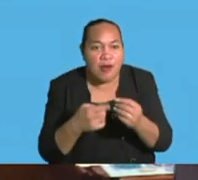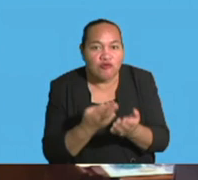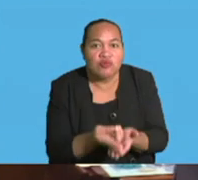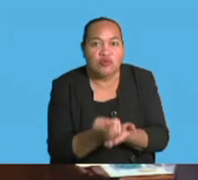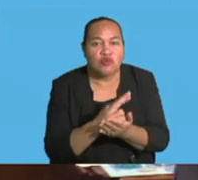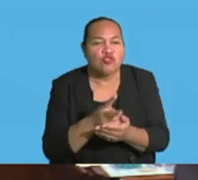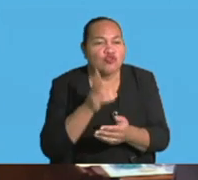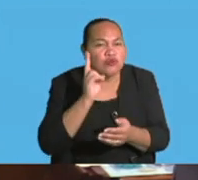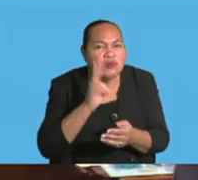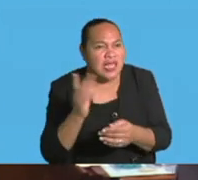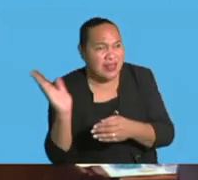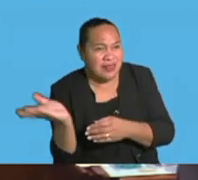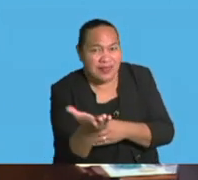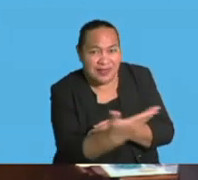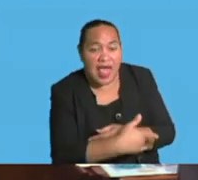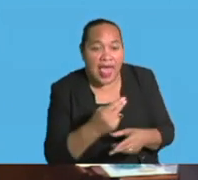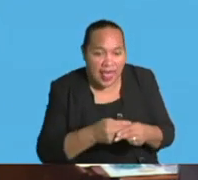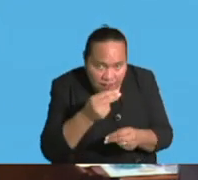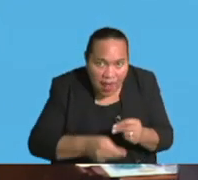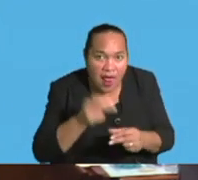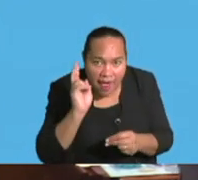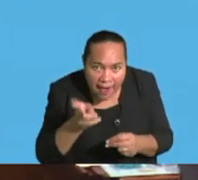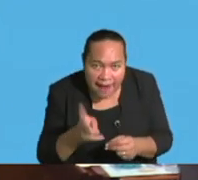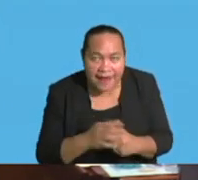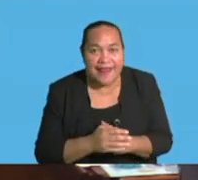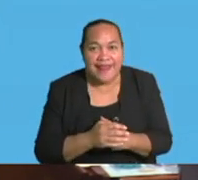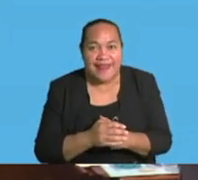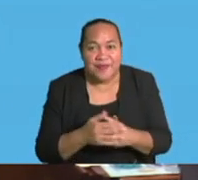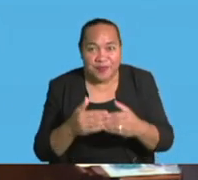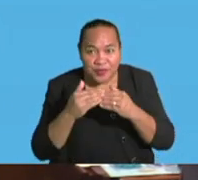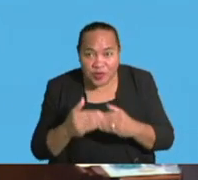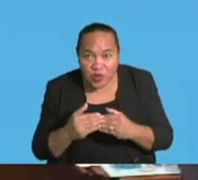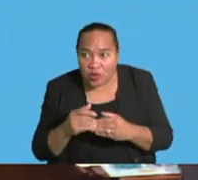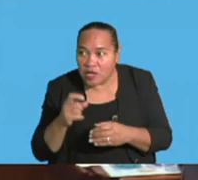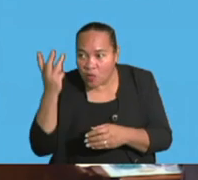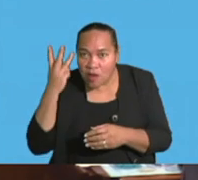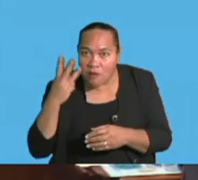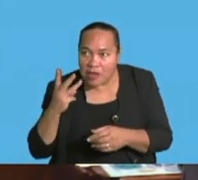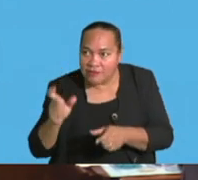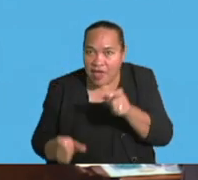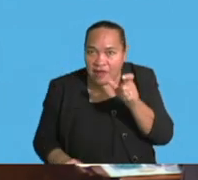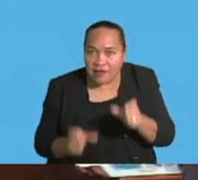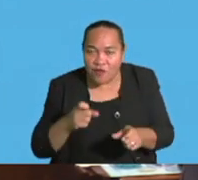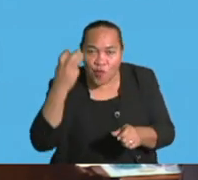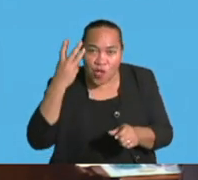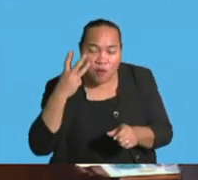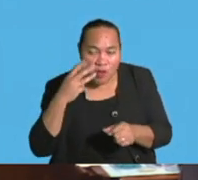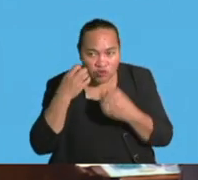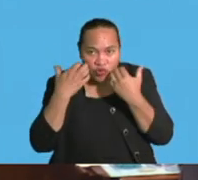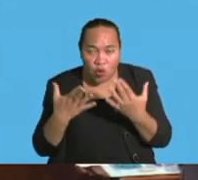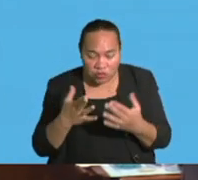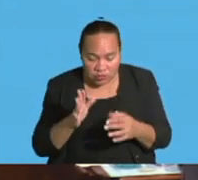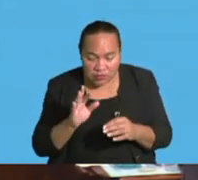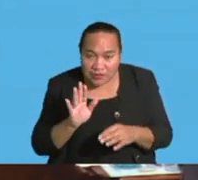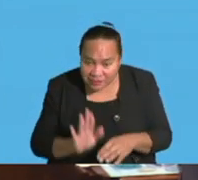planting initiative. The emphatic and gentle nurturing characteristics of women have demonstrated in raising children